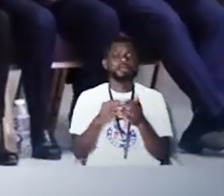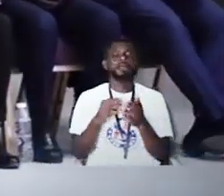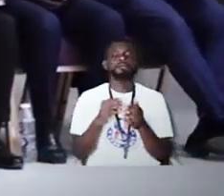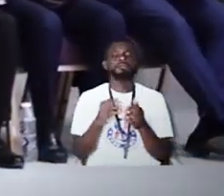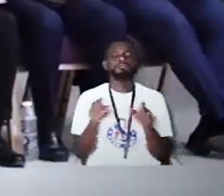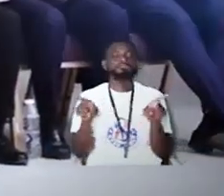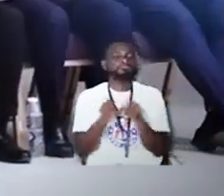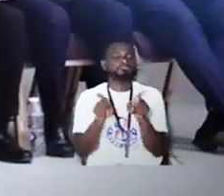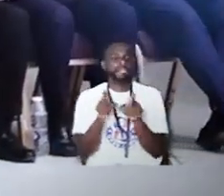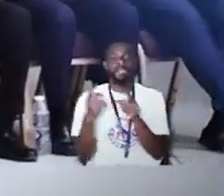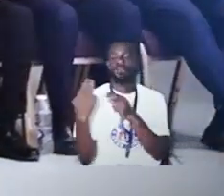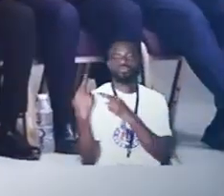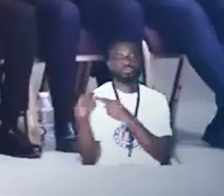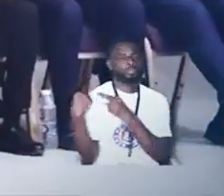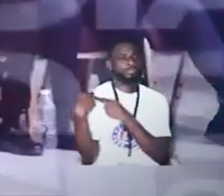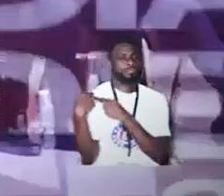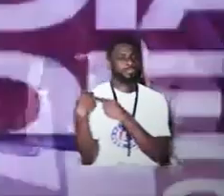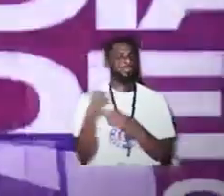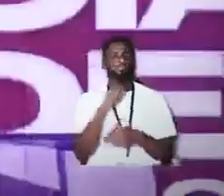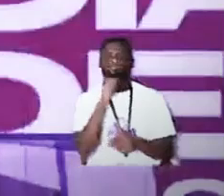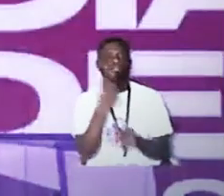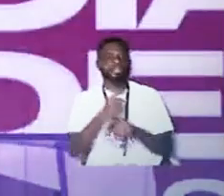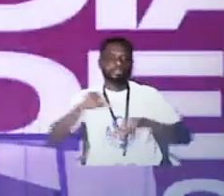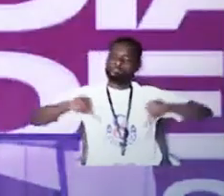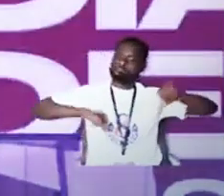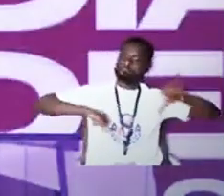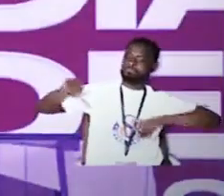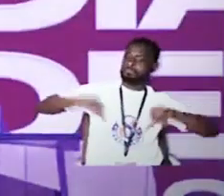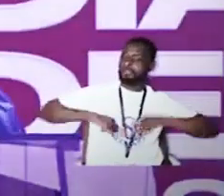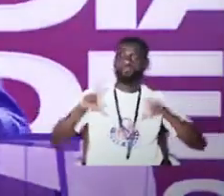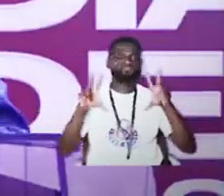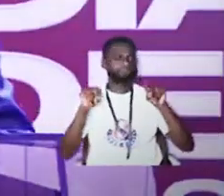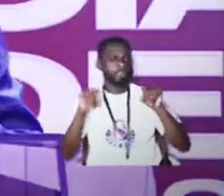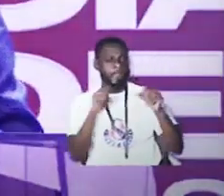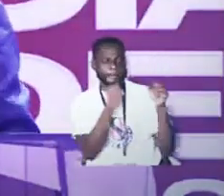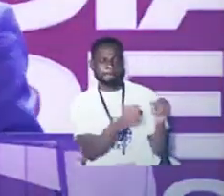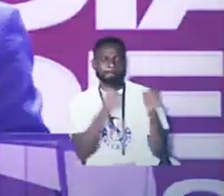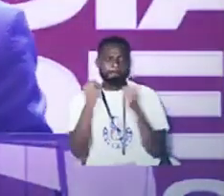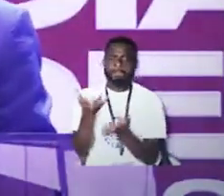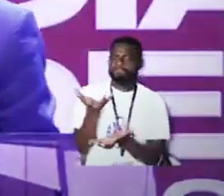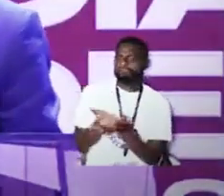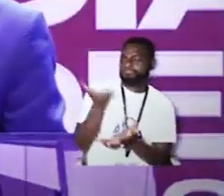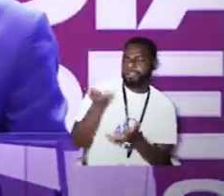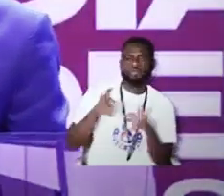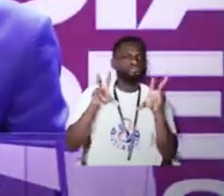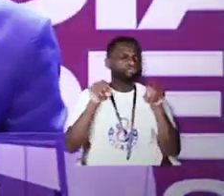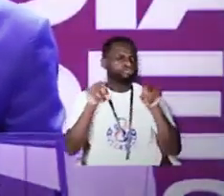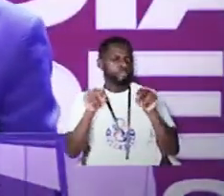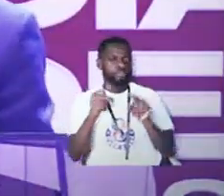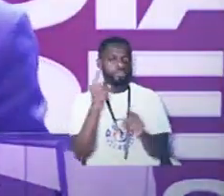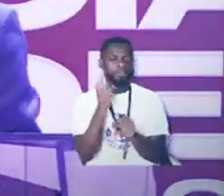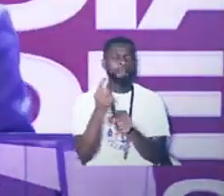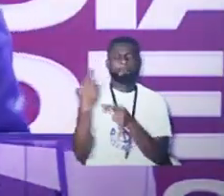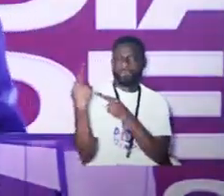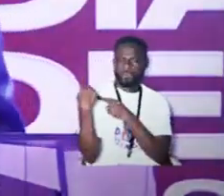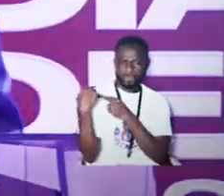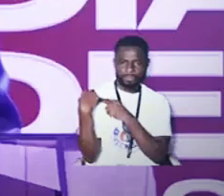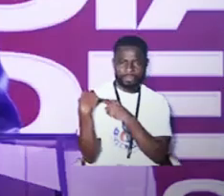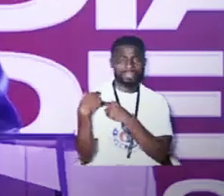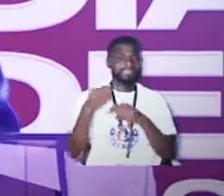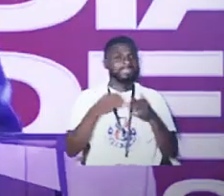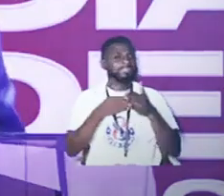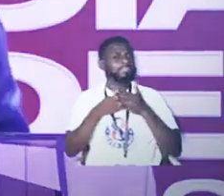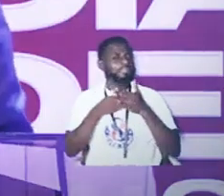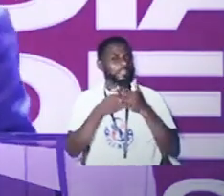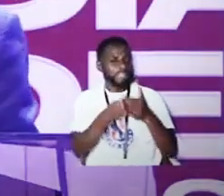responsibility. It is not just showmanship. It's not power. It's not wealth. I'll talk about that very soon. But